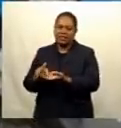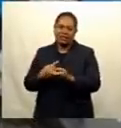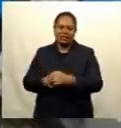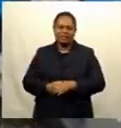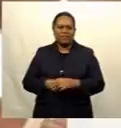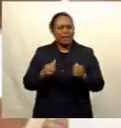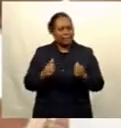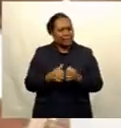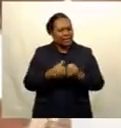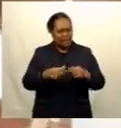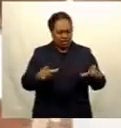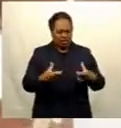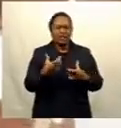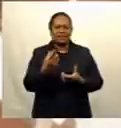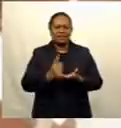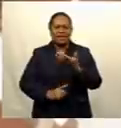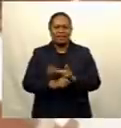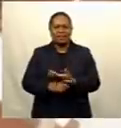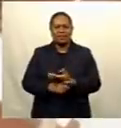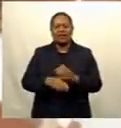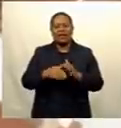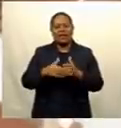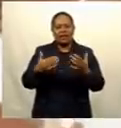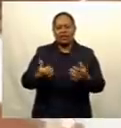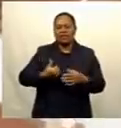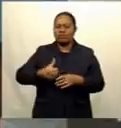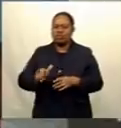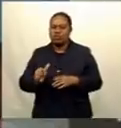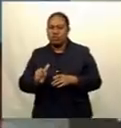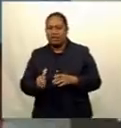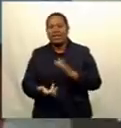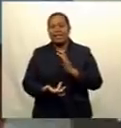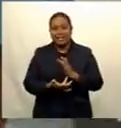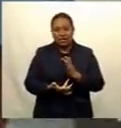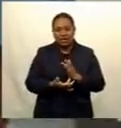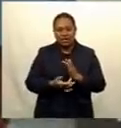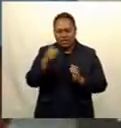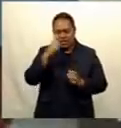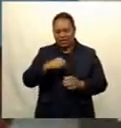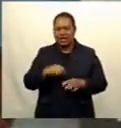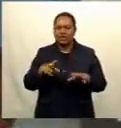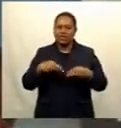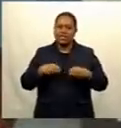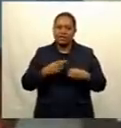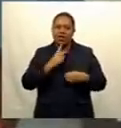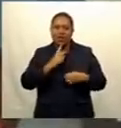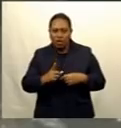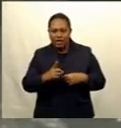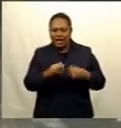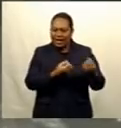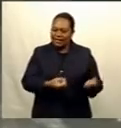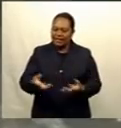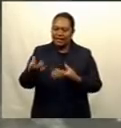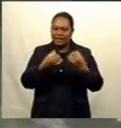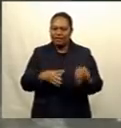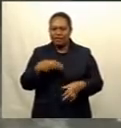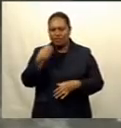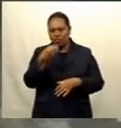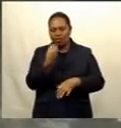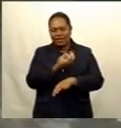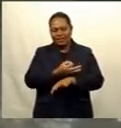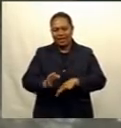many challenges. However, she has turned to the use of technology to continue taking orders and deliver healthy and fresh produce to Fijian